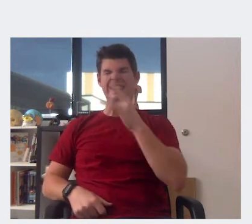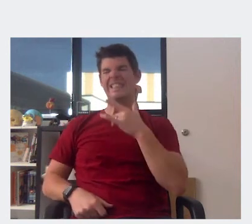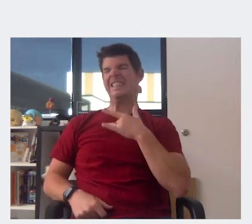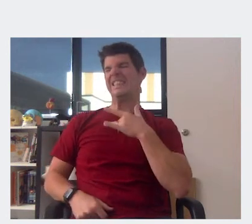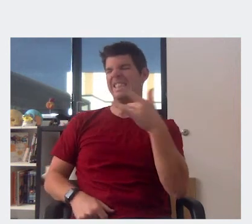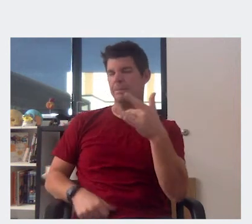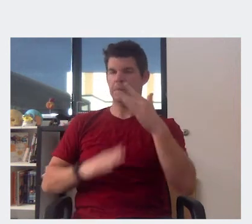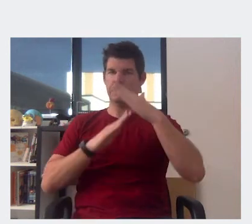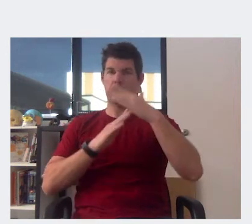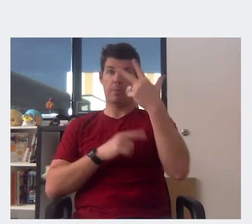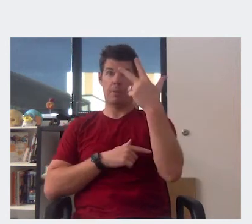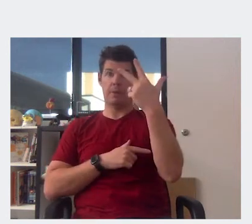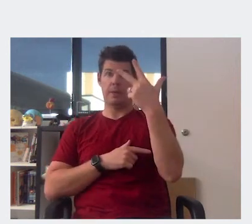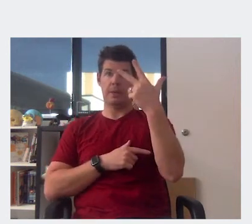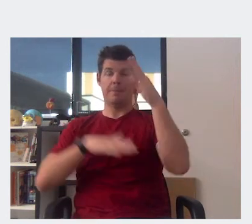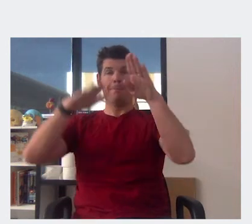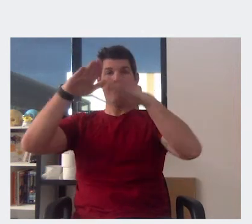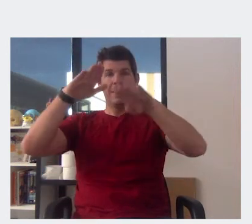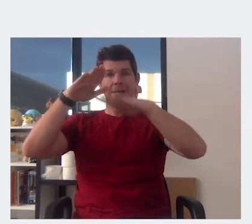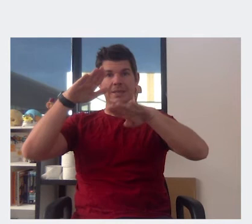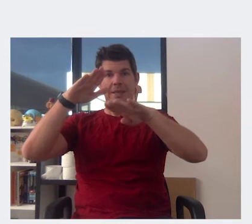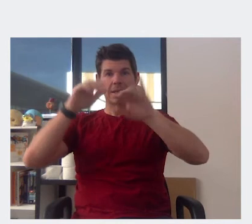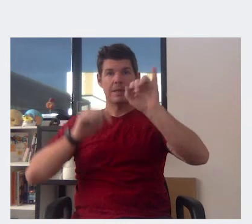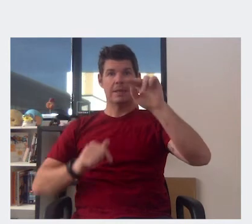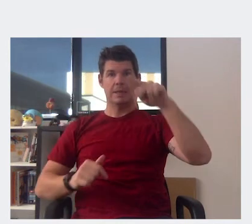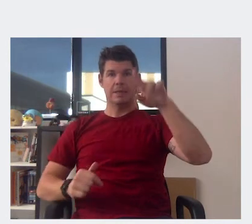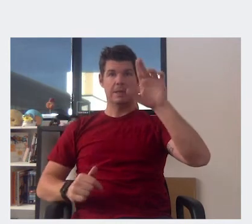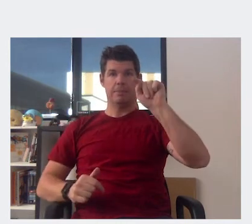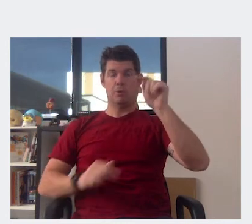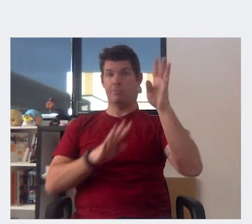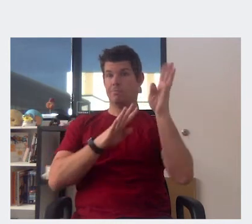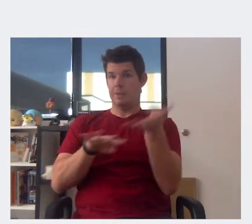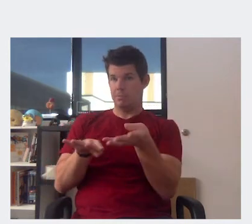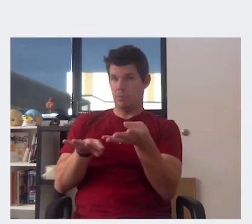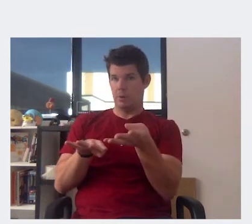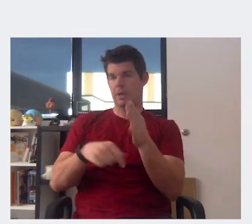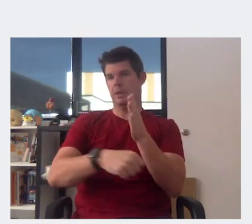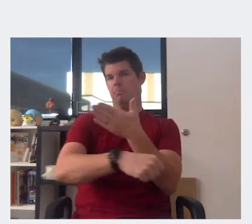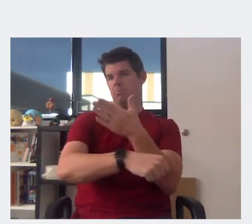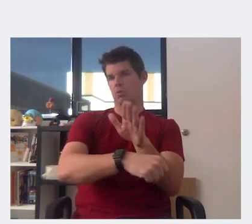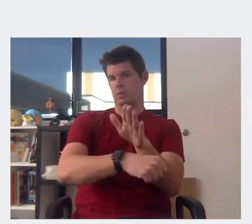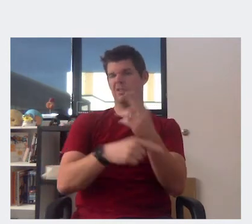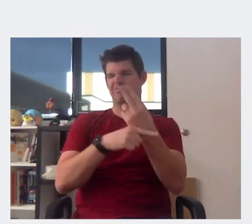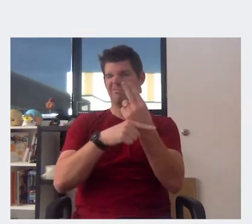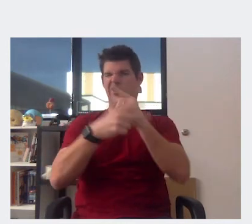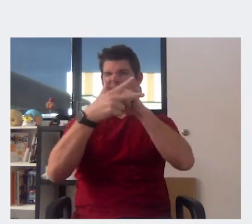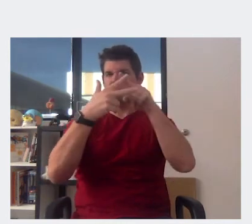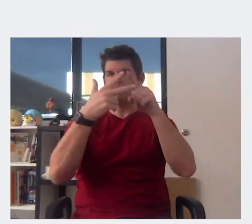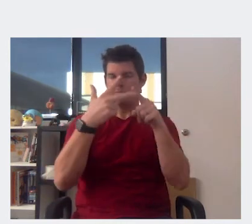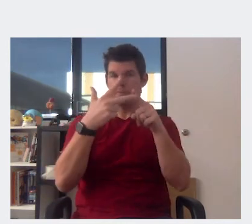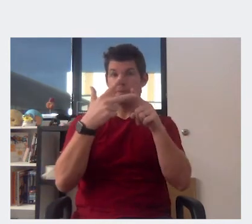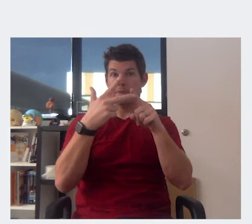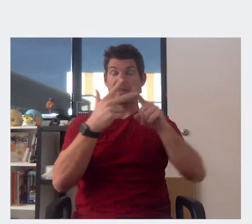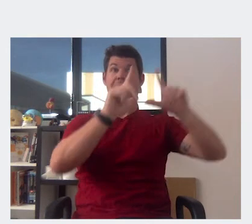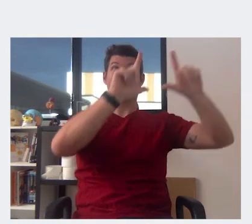well. Finally, the third piece is this simulator over here, which is going to show us what the microbit would